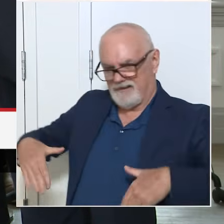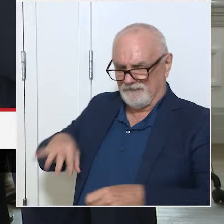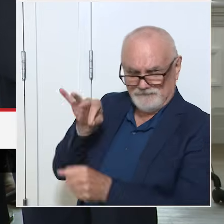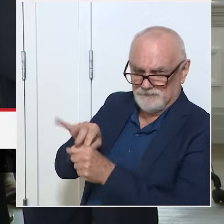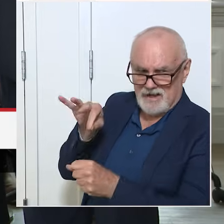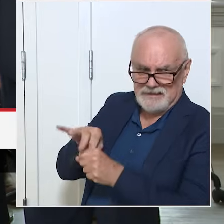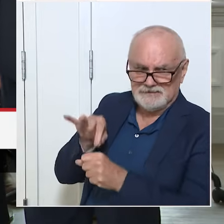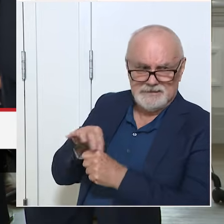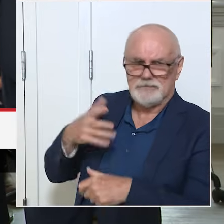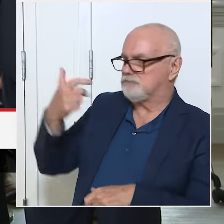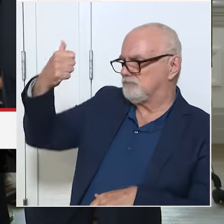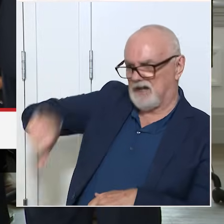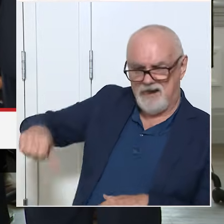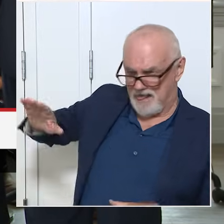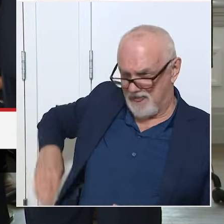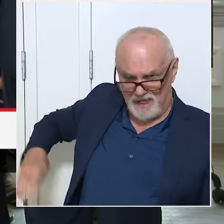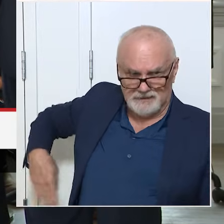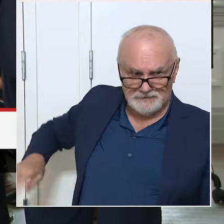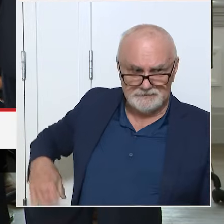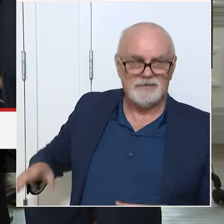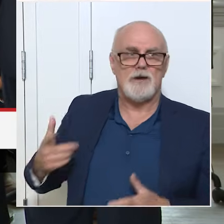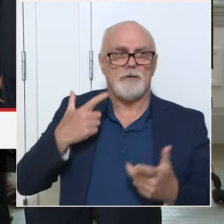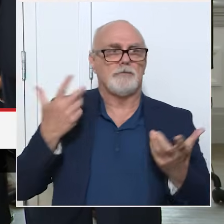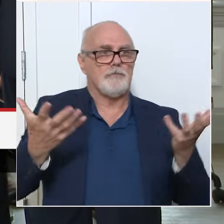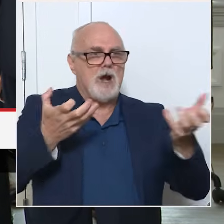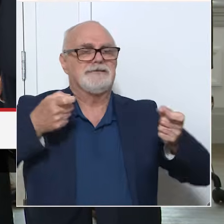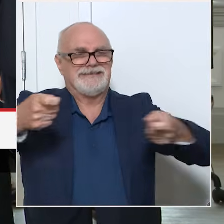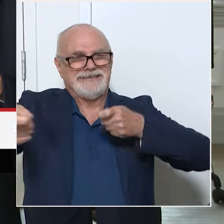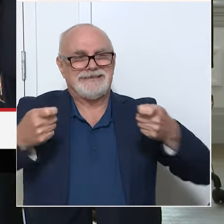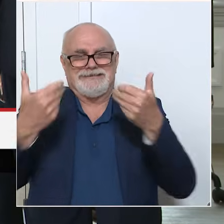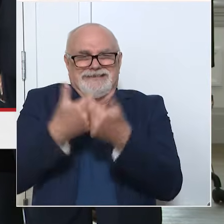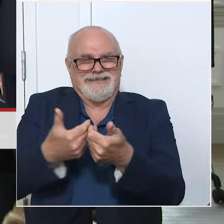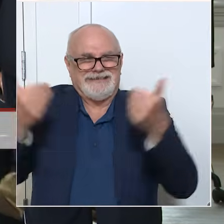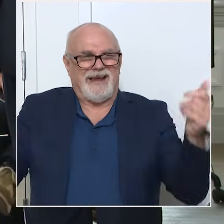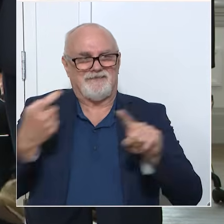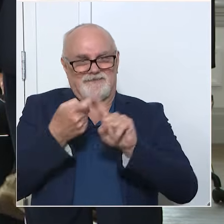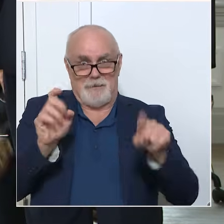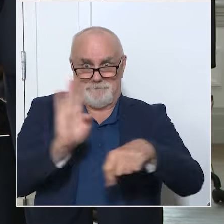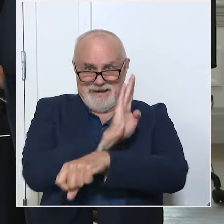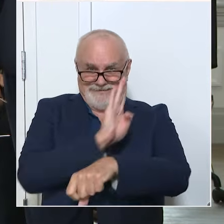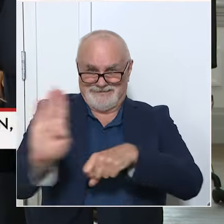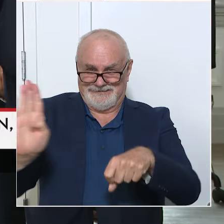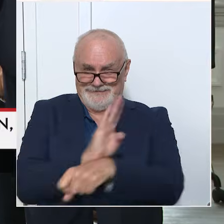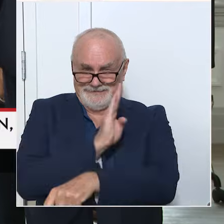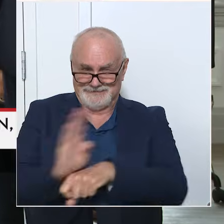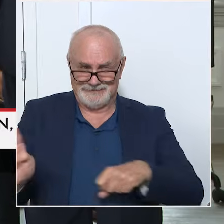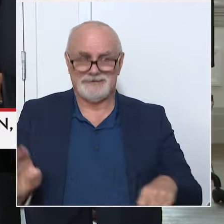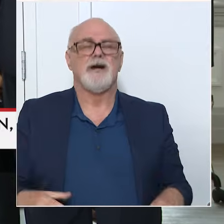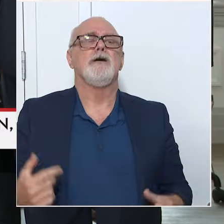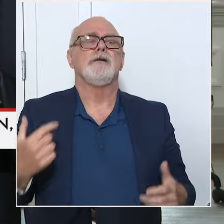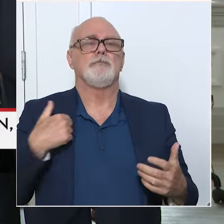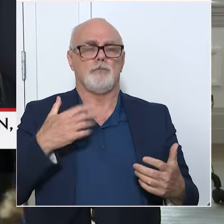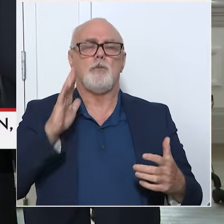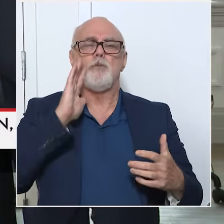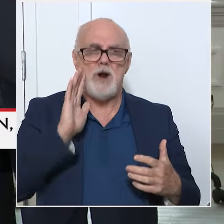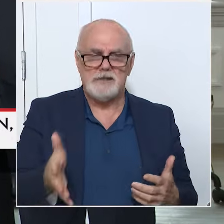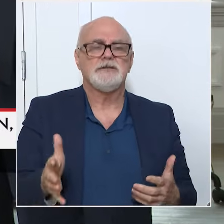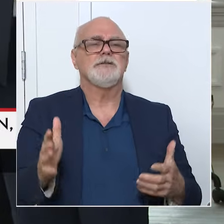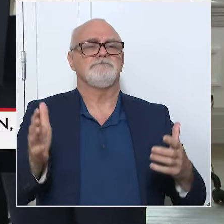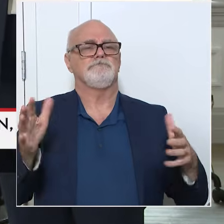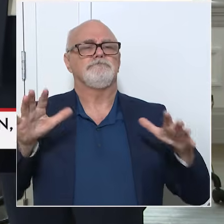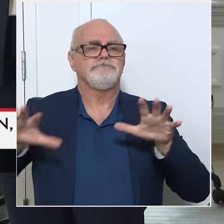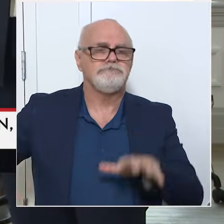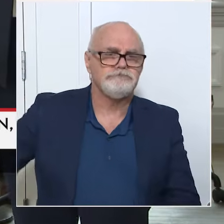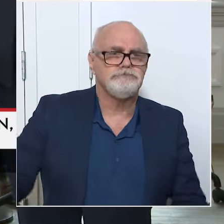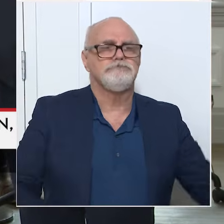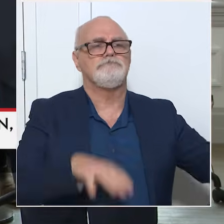is they want to handle matters separate from the budget. So we're going to take them up on that offer and introduce